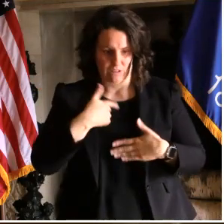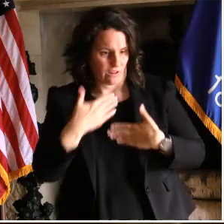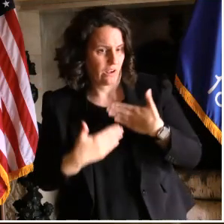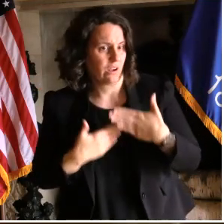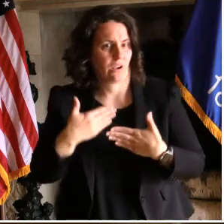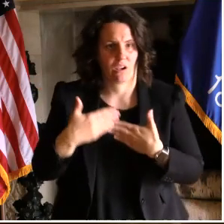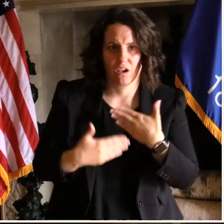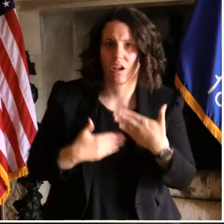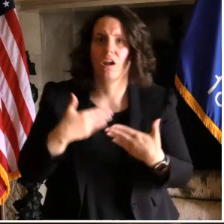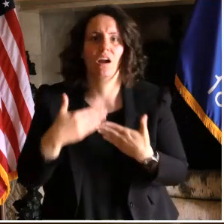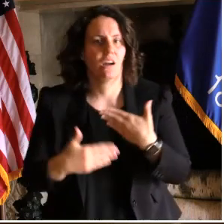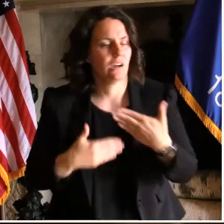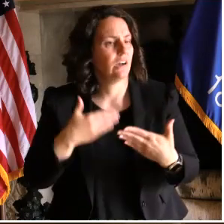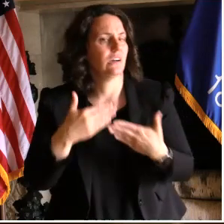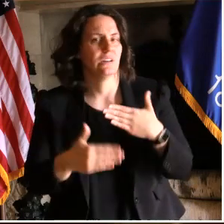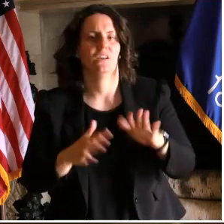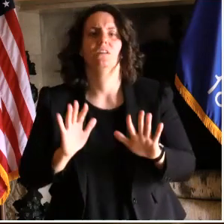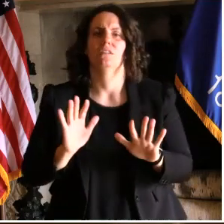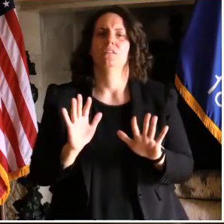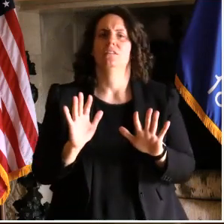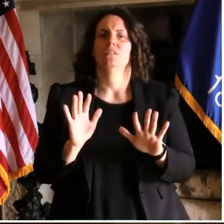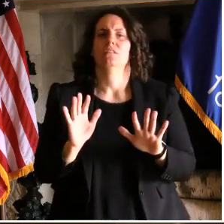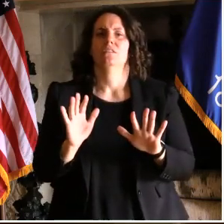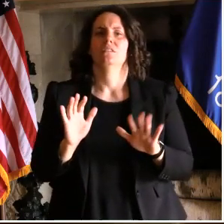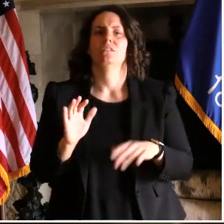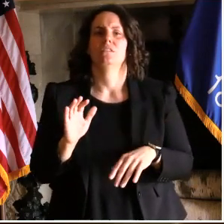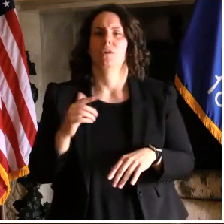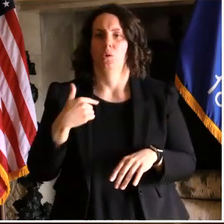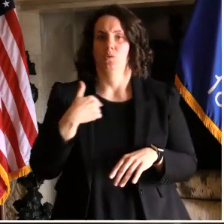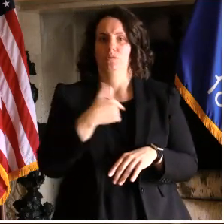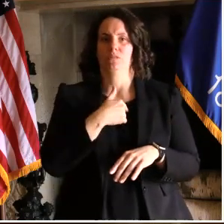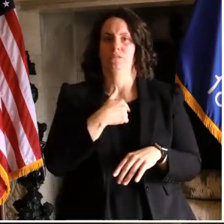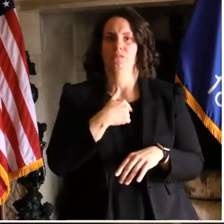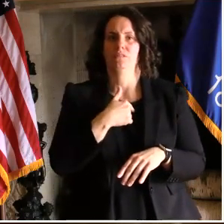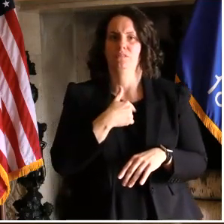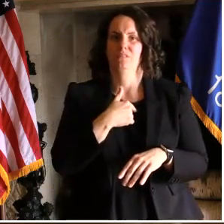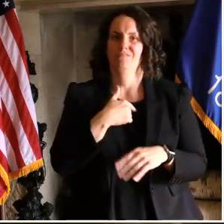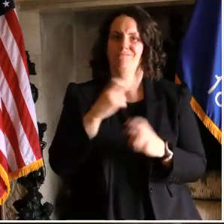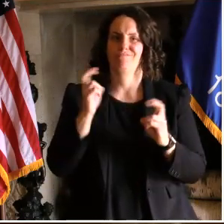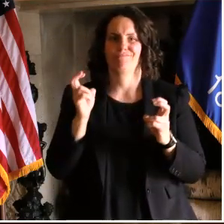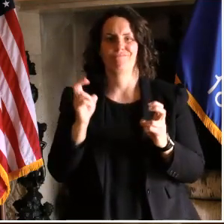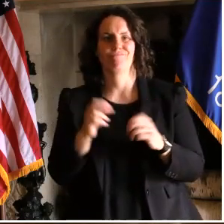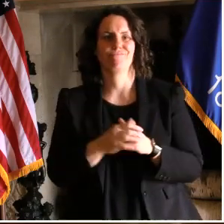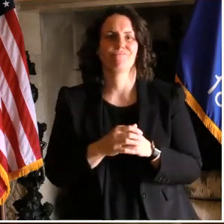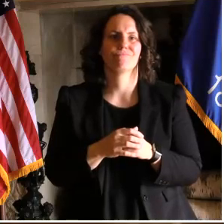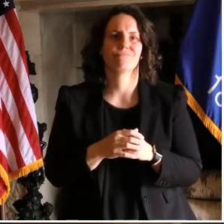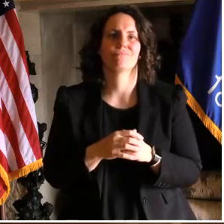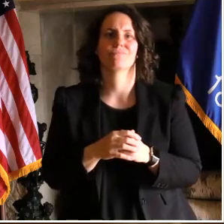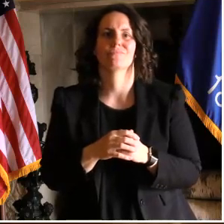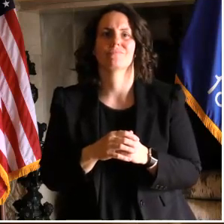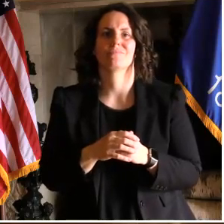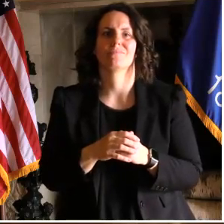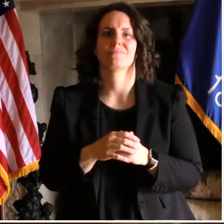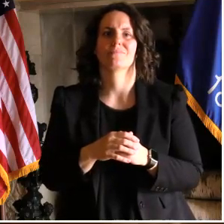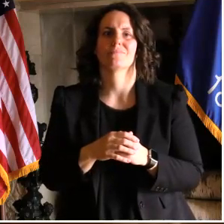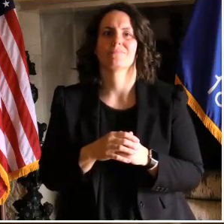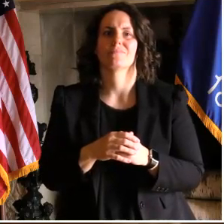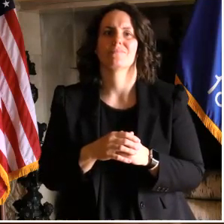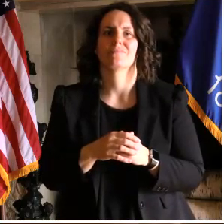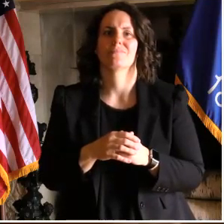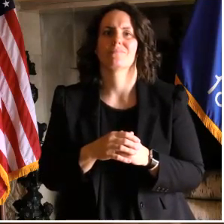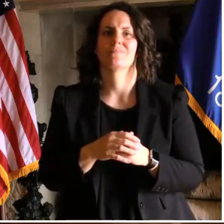state across the state resources, is that everyone would use a calm sense of urgency in